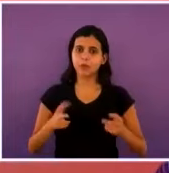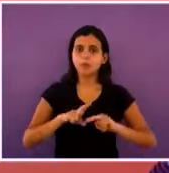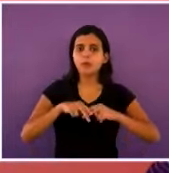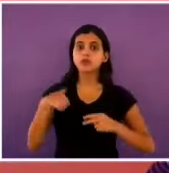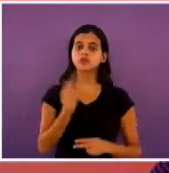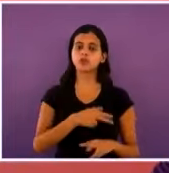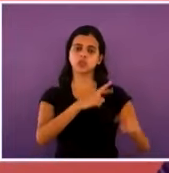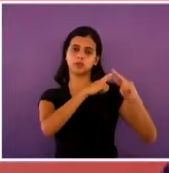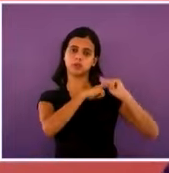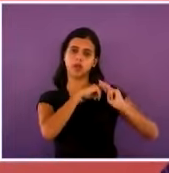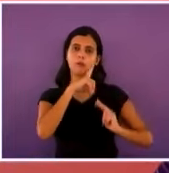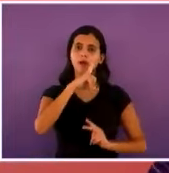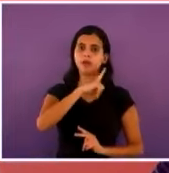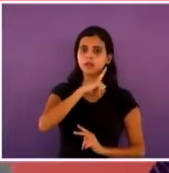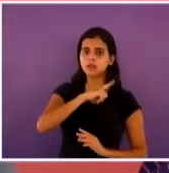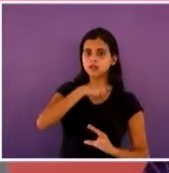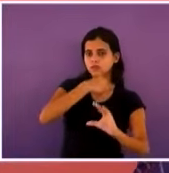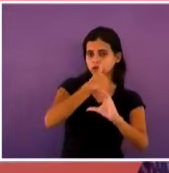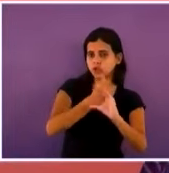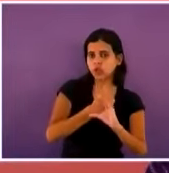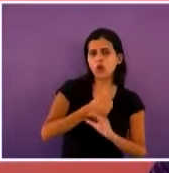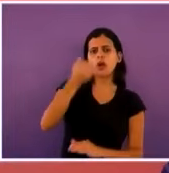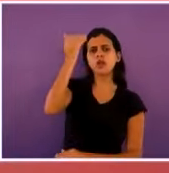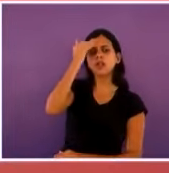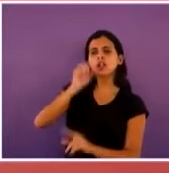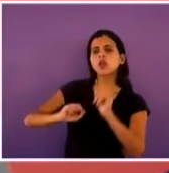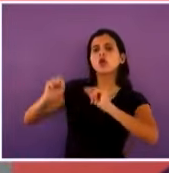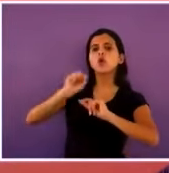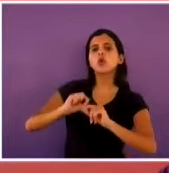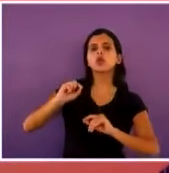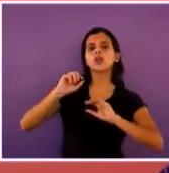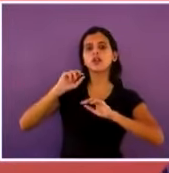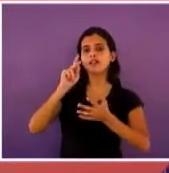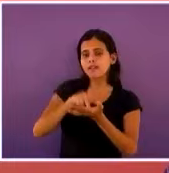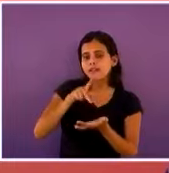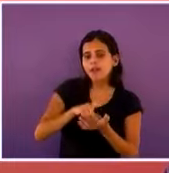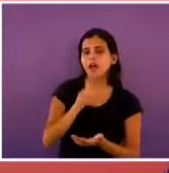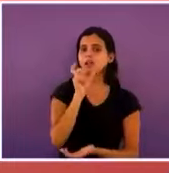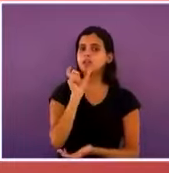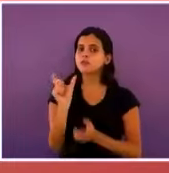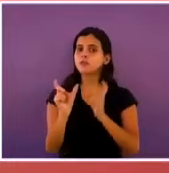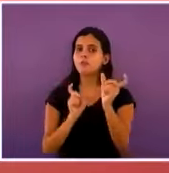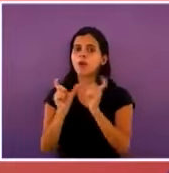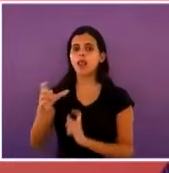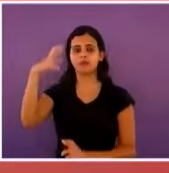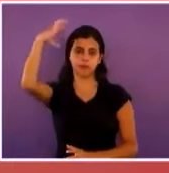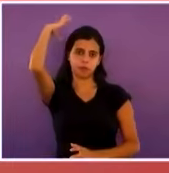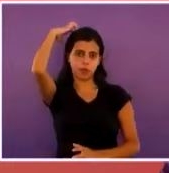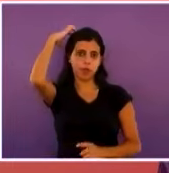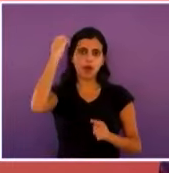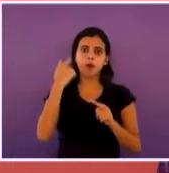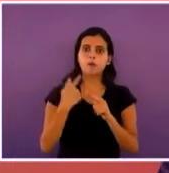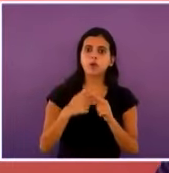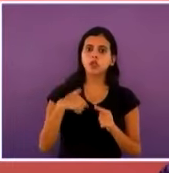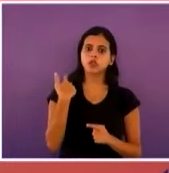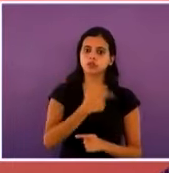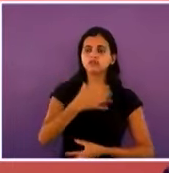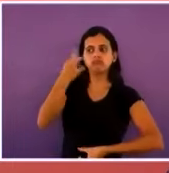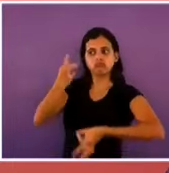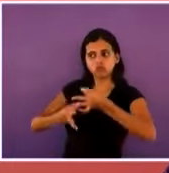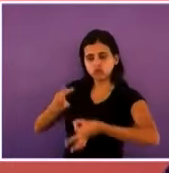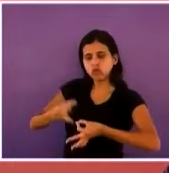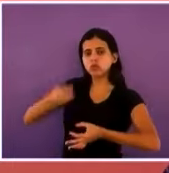nossa responsabilidade, o nosso tarefa entender o que ele está falando. In order to be fair to him. Para que sejamos justos com